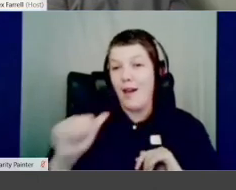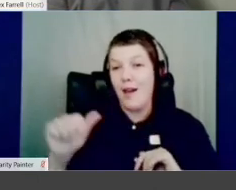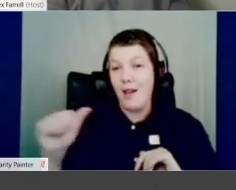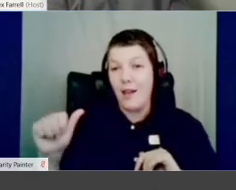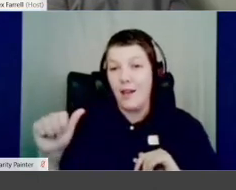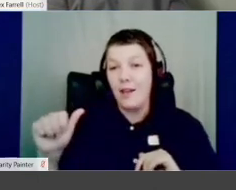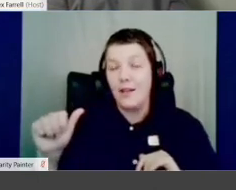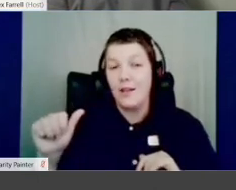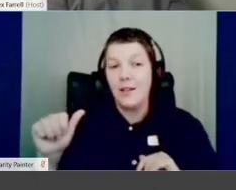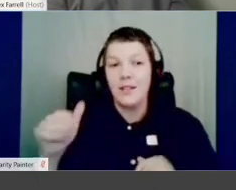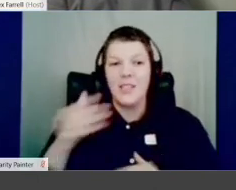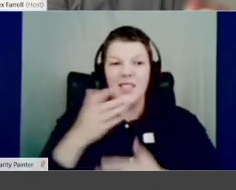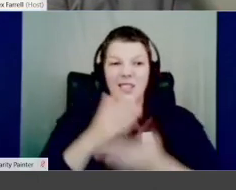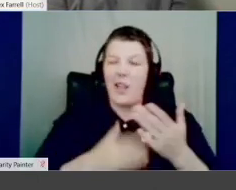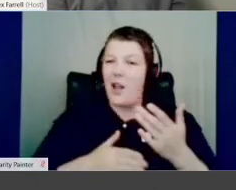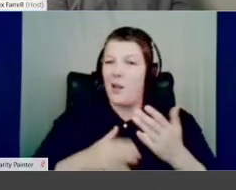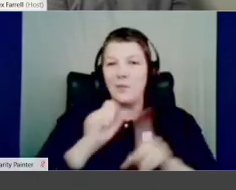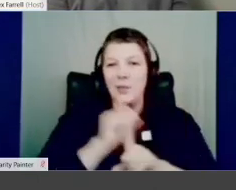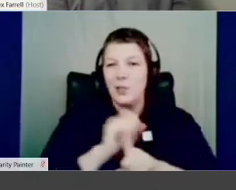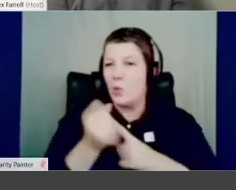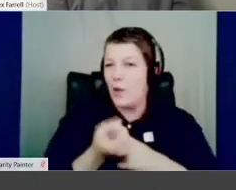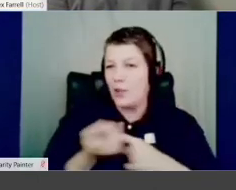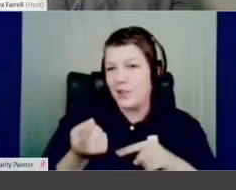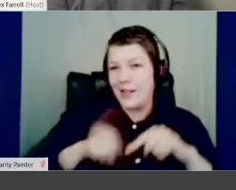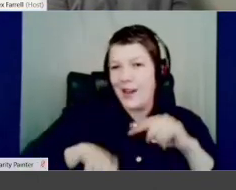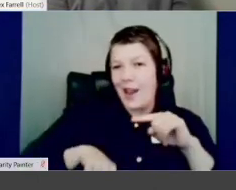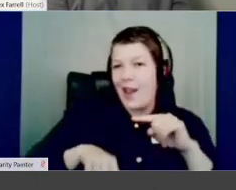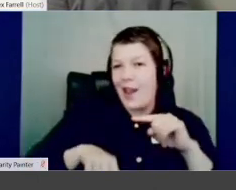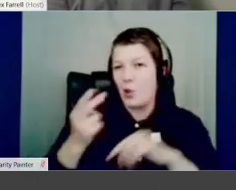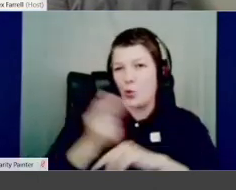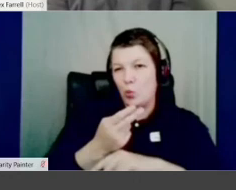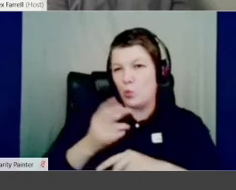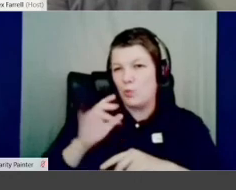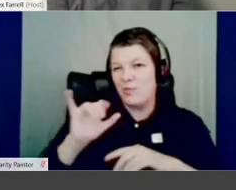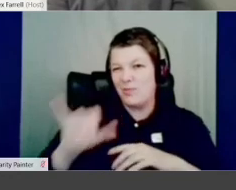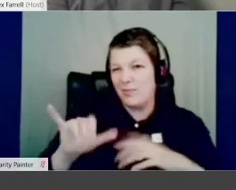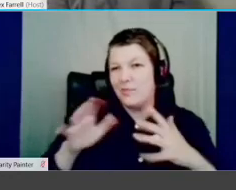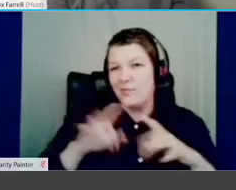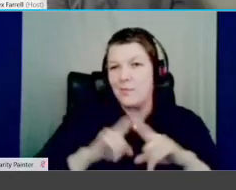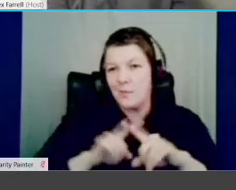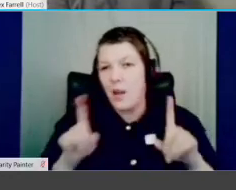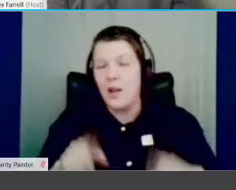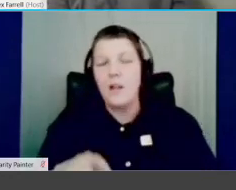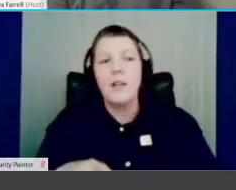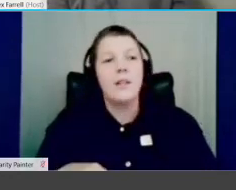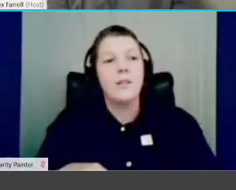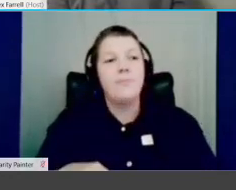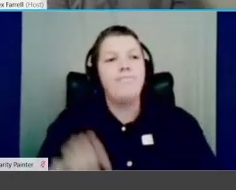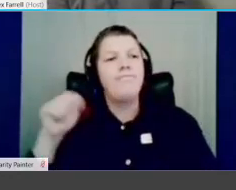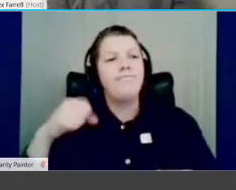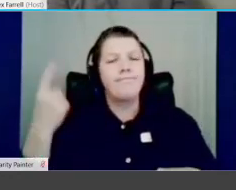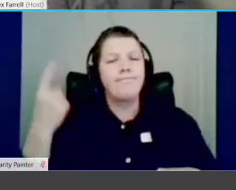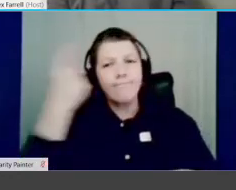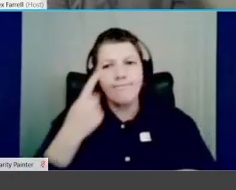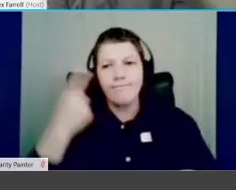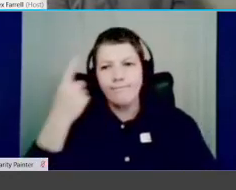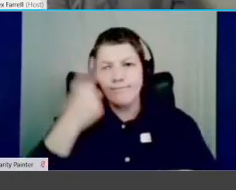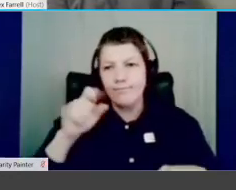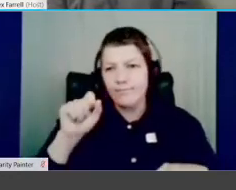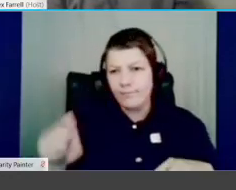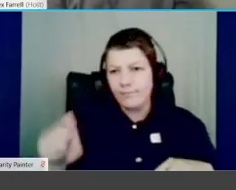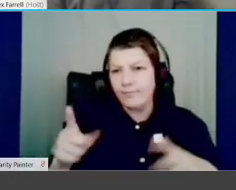to do, but Sure. Yeah, that was kind of going to be my question. If you, yeah. what factors go into, um,